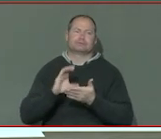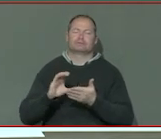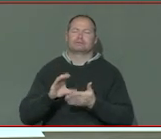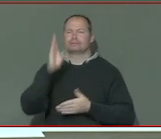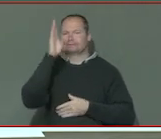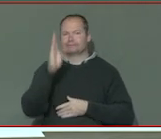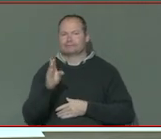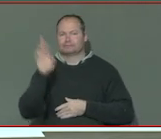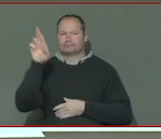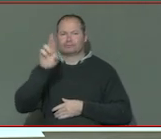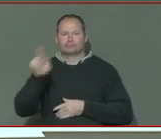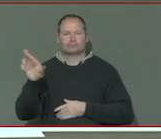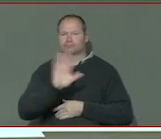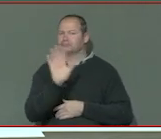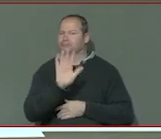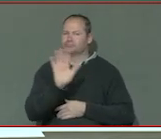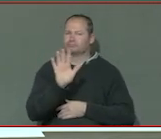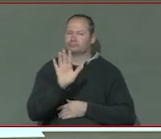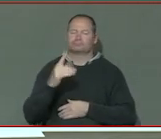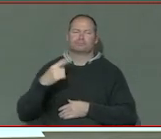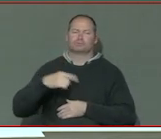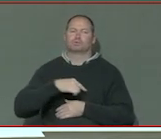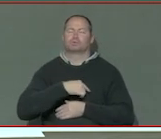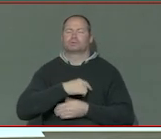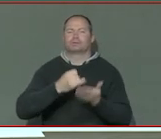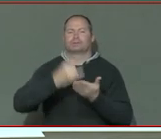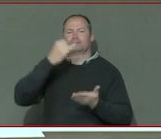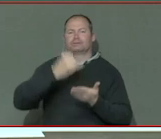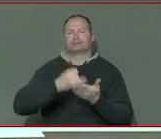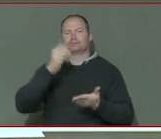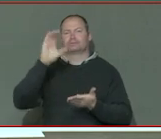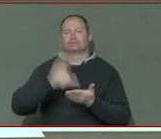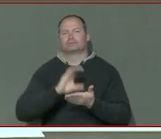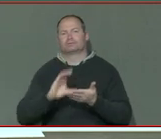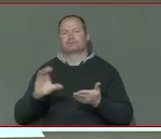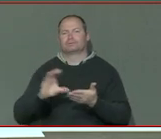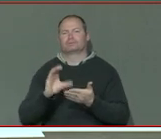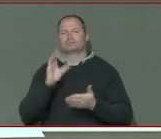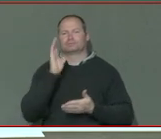just cancel the interest, so they have to subtract